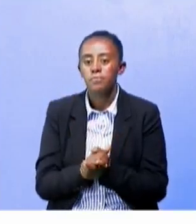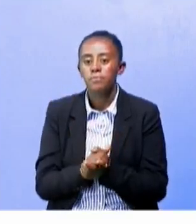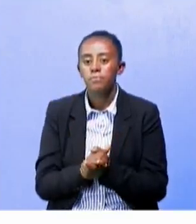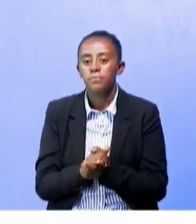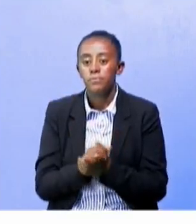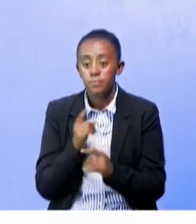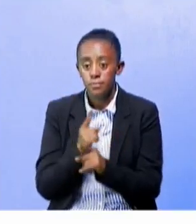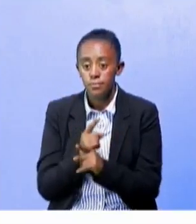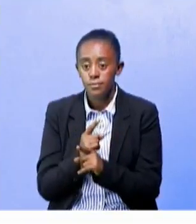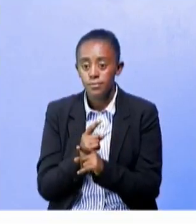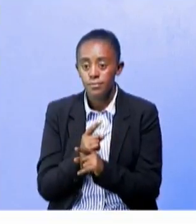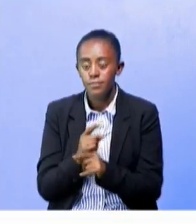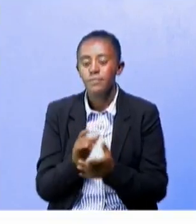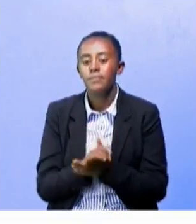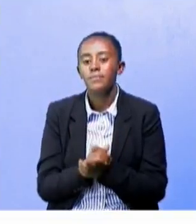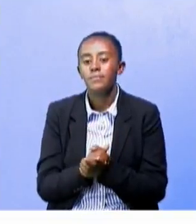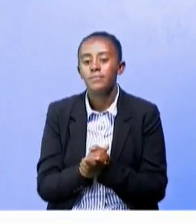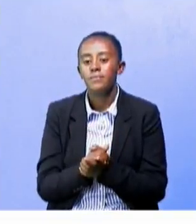right?